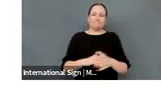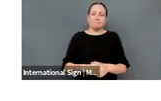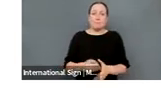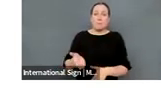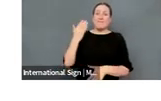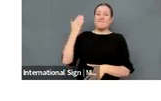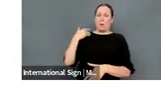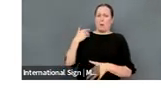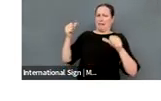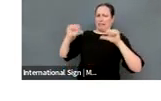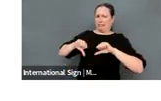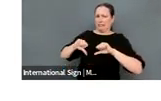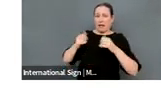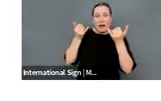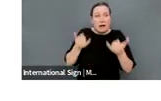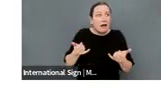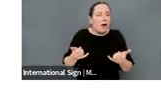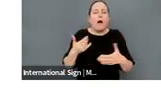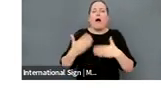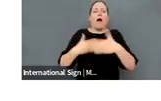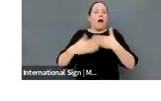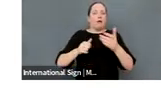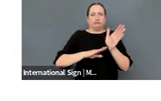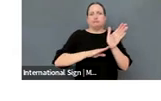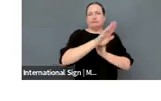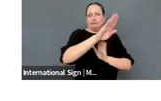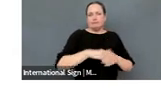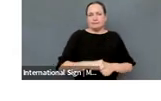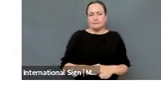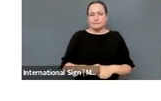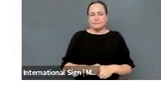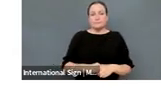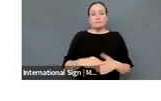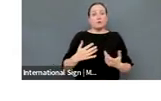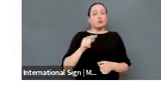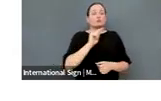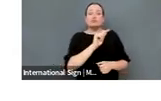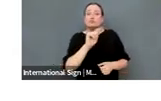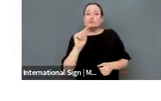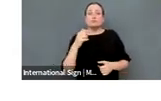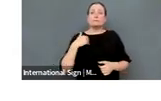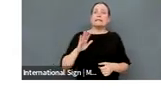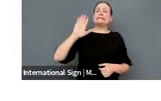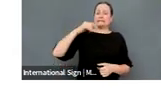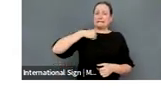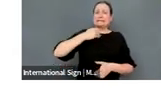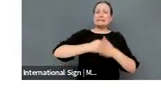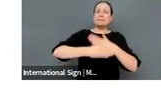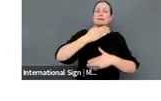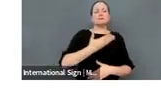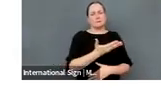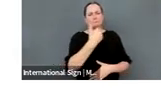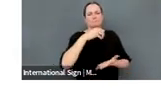past. We've also developed an offline application to support continuous registration of persons' abilities, particularly